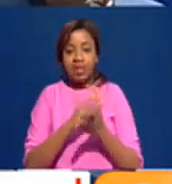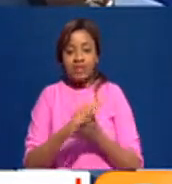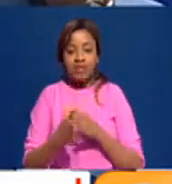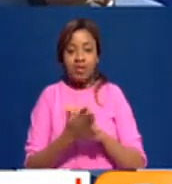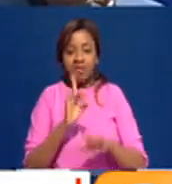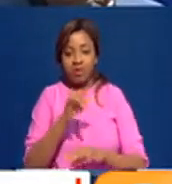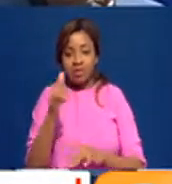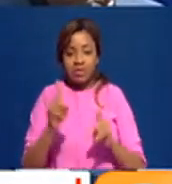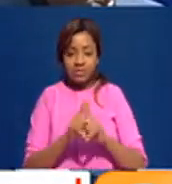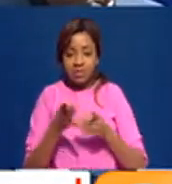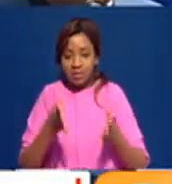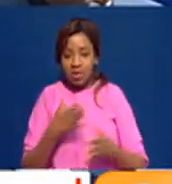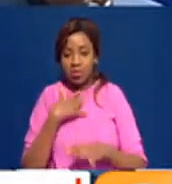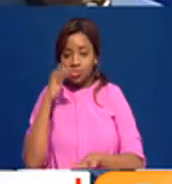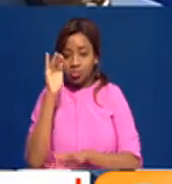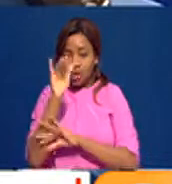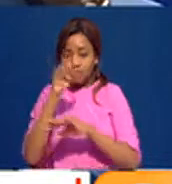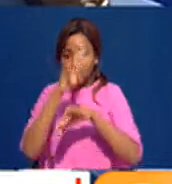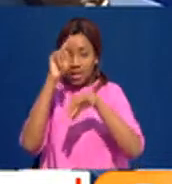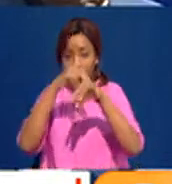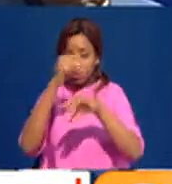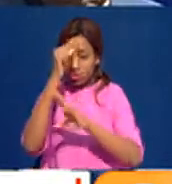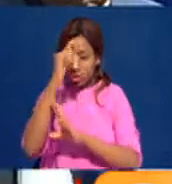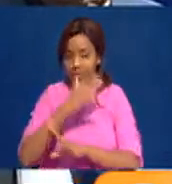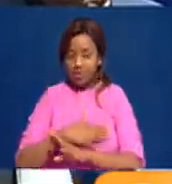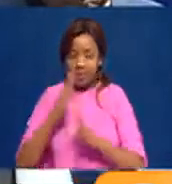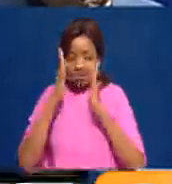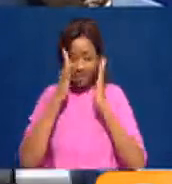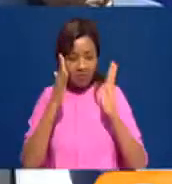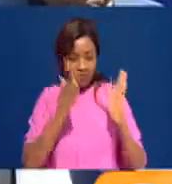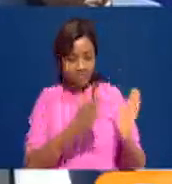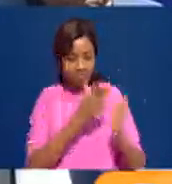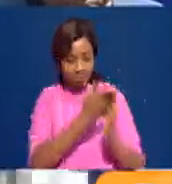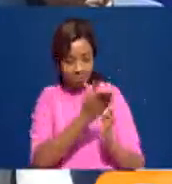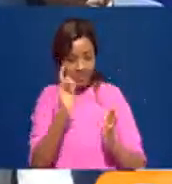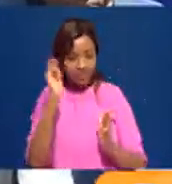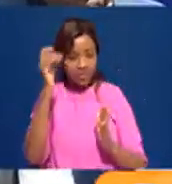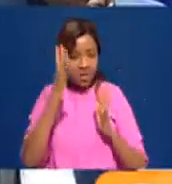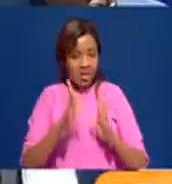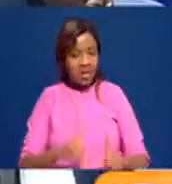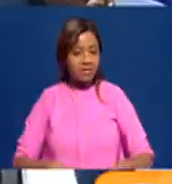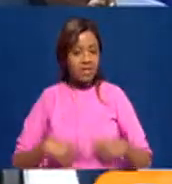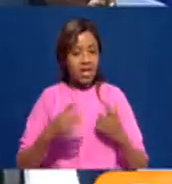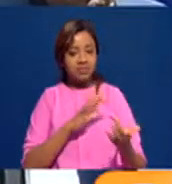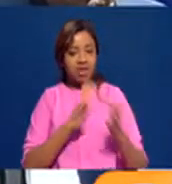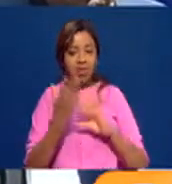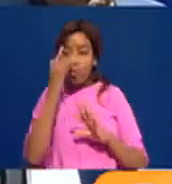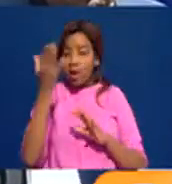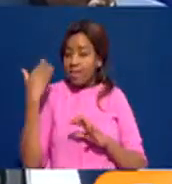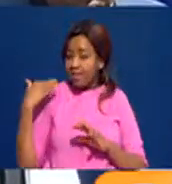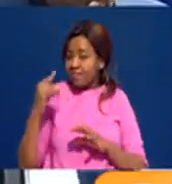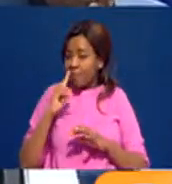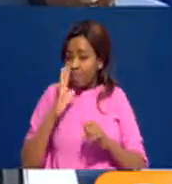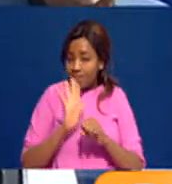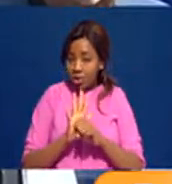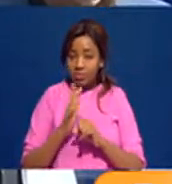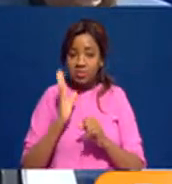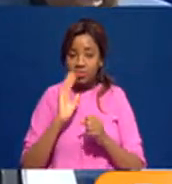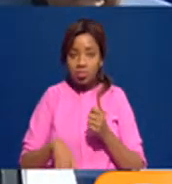serikali ambayo iliyo sasa iangazie maisha ya Wakenya kama vile walitoa ahadi ya